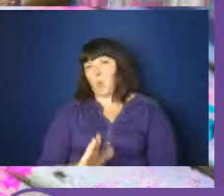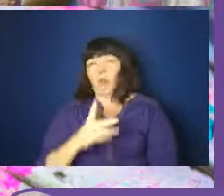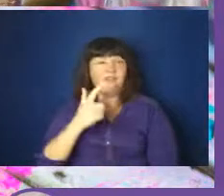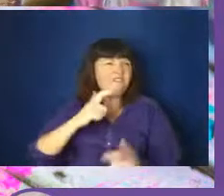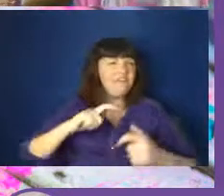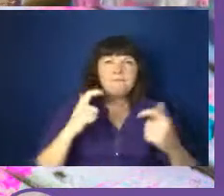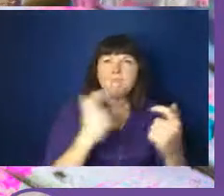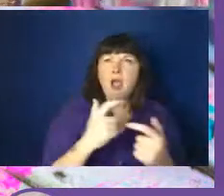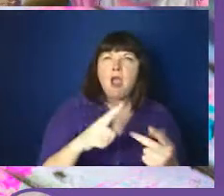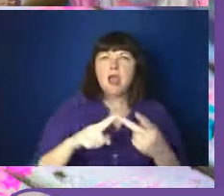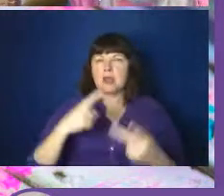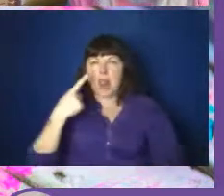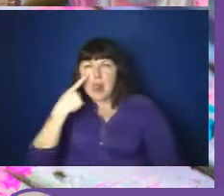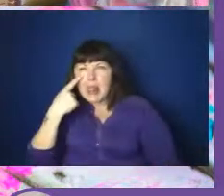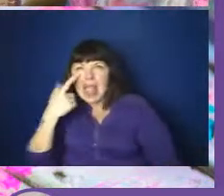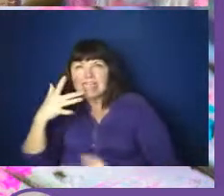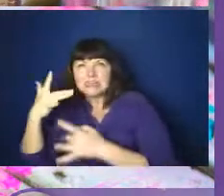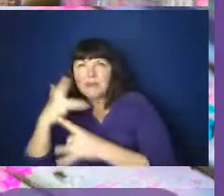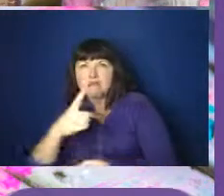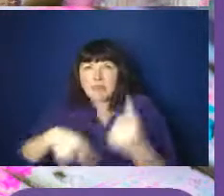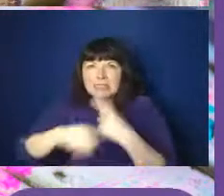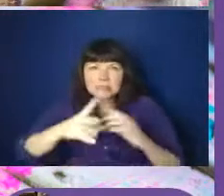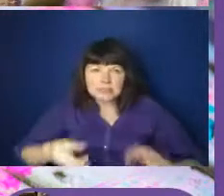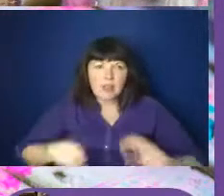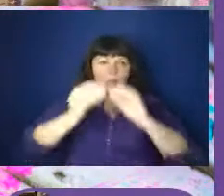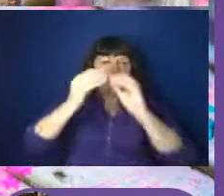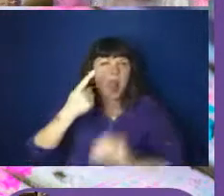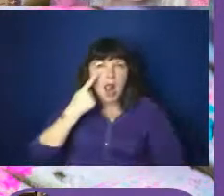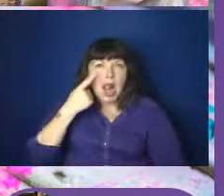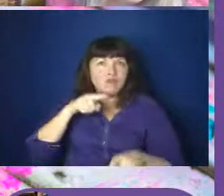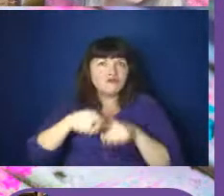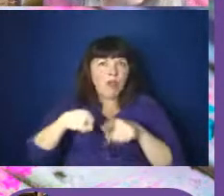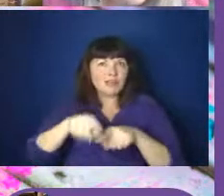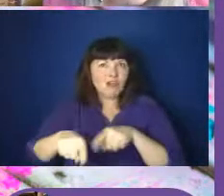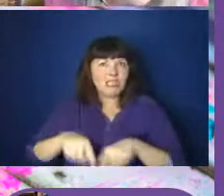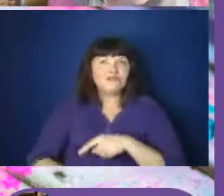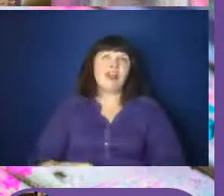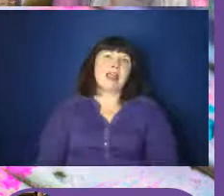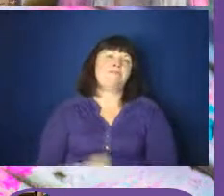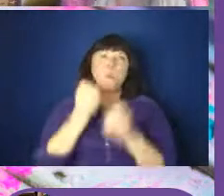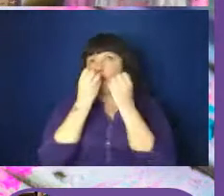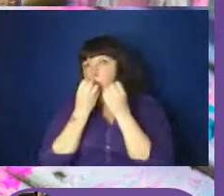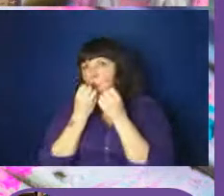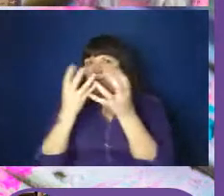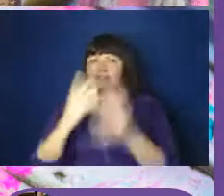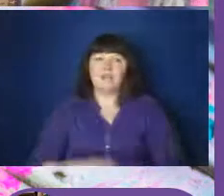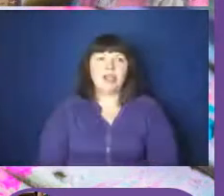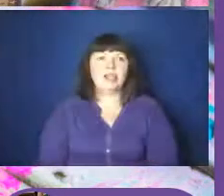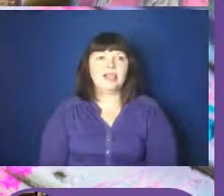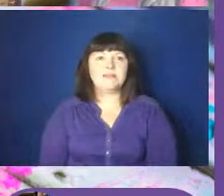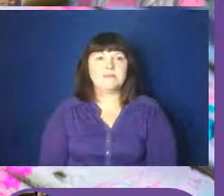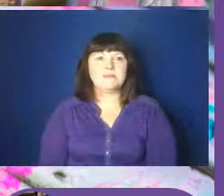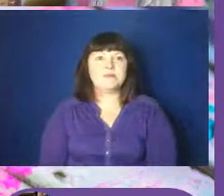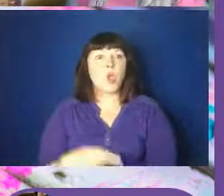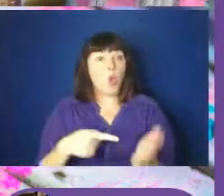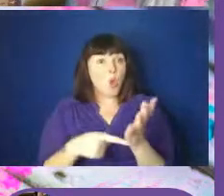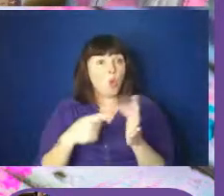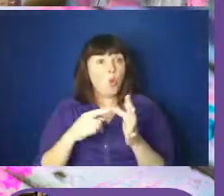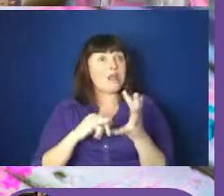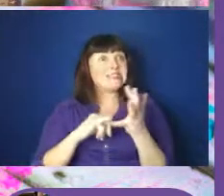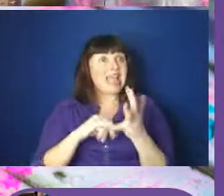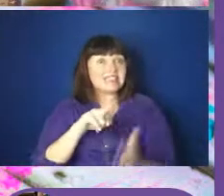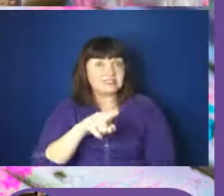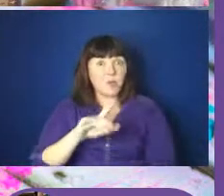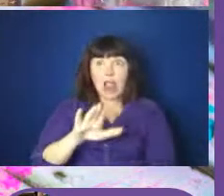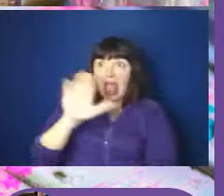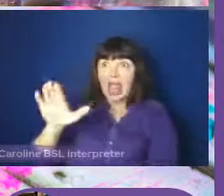and getting together and creating. So wonderful. Hello, Tess, and well done. You were very brave going